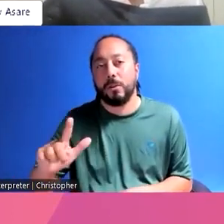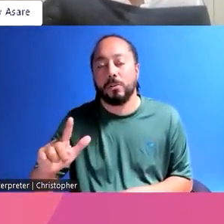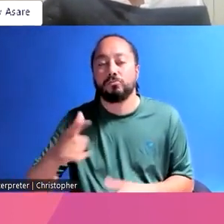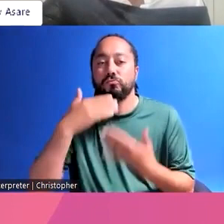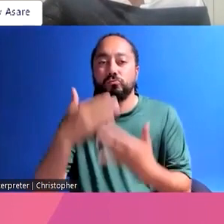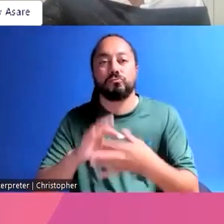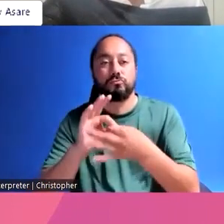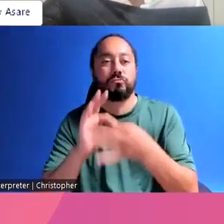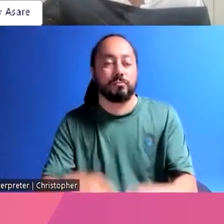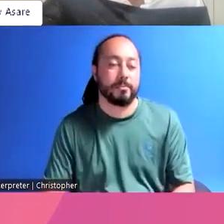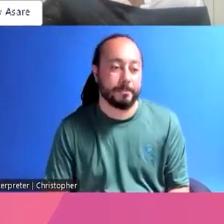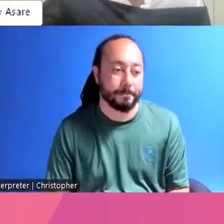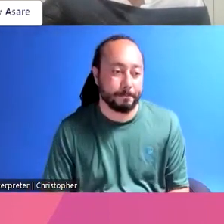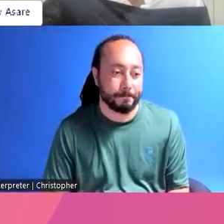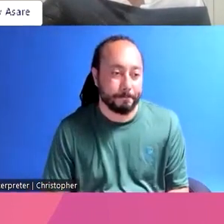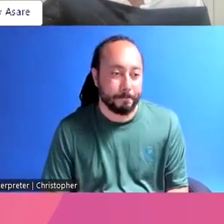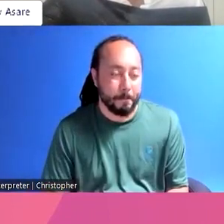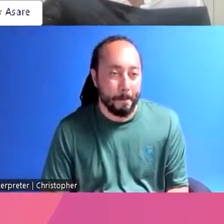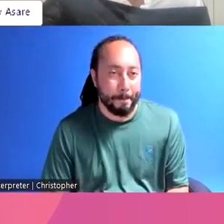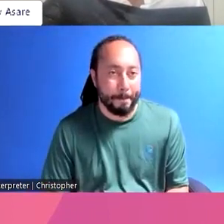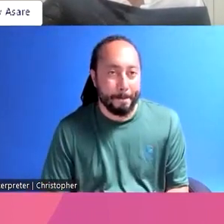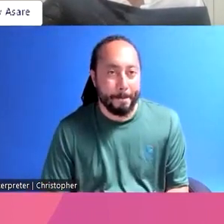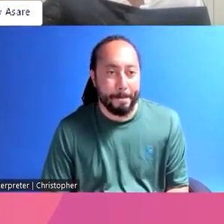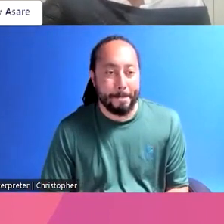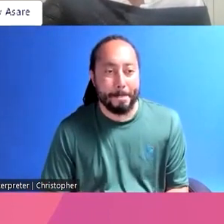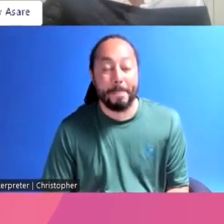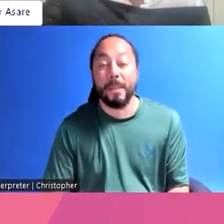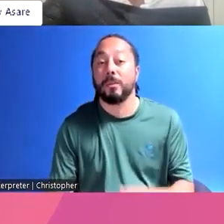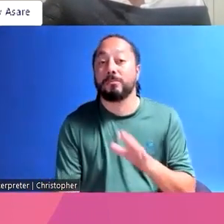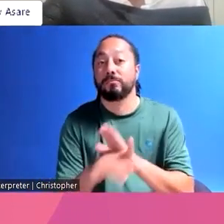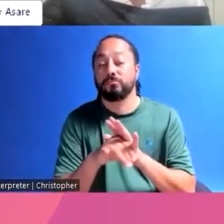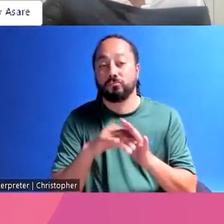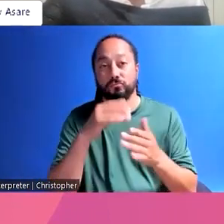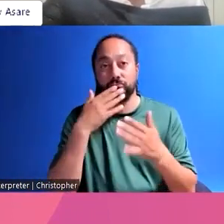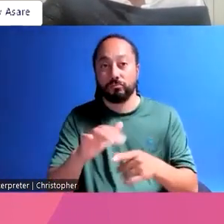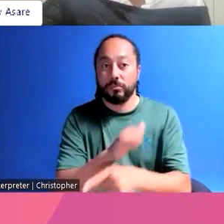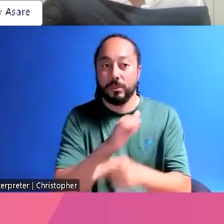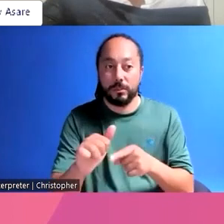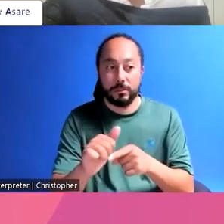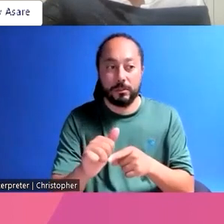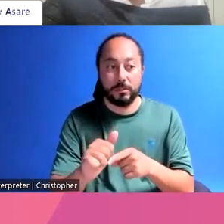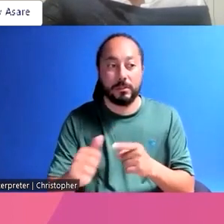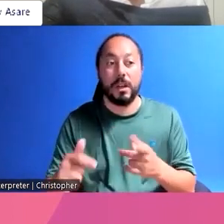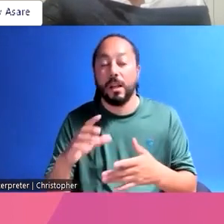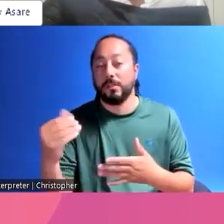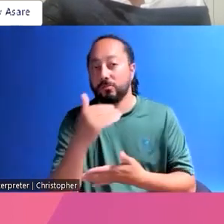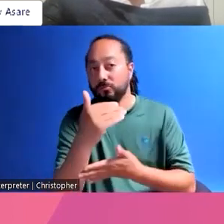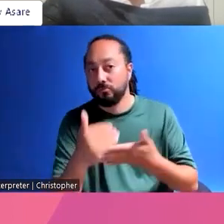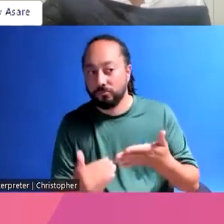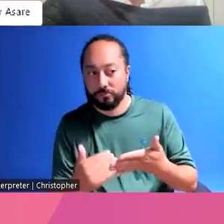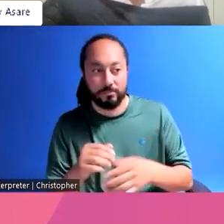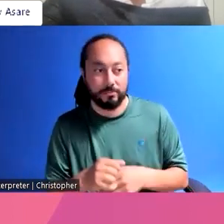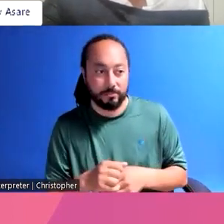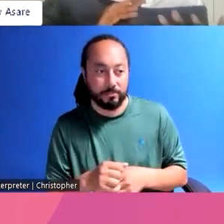And so based off of this, we kind of identified promising practices for this field specifically. And what